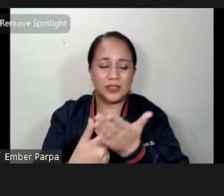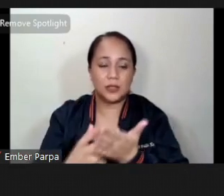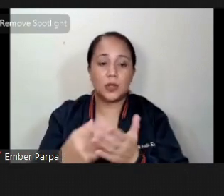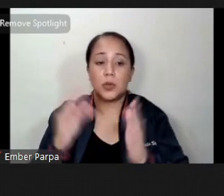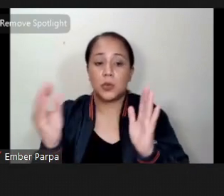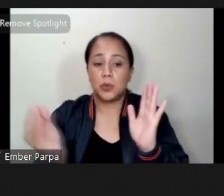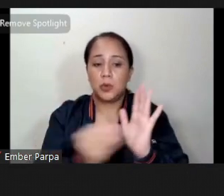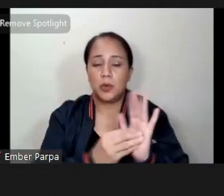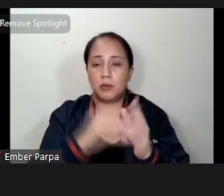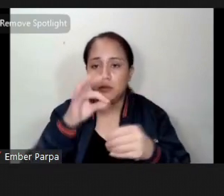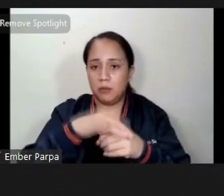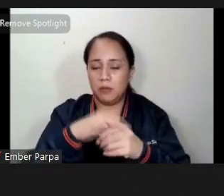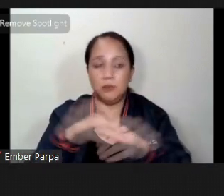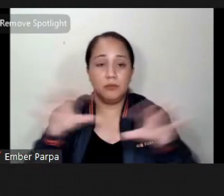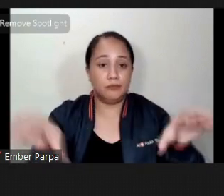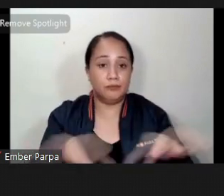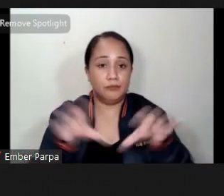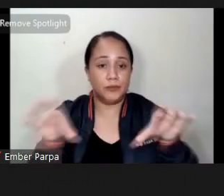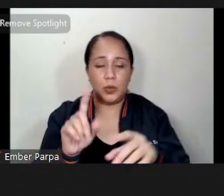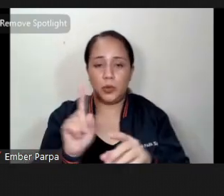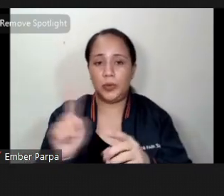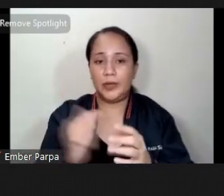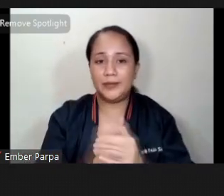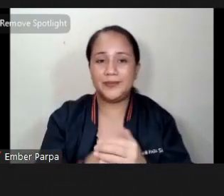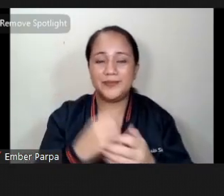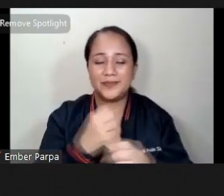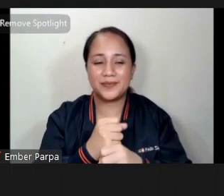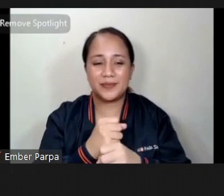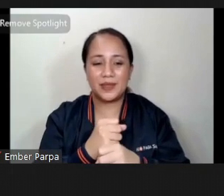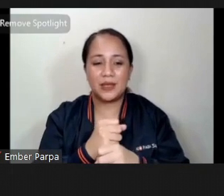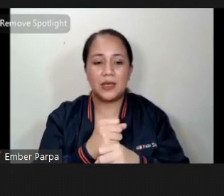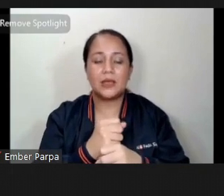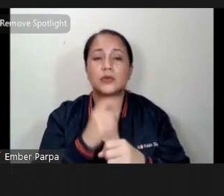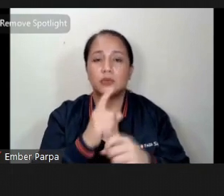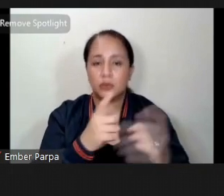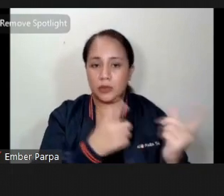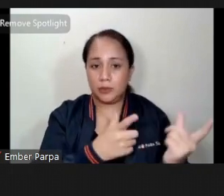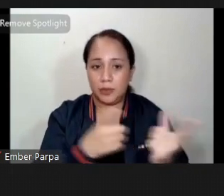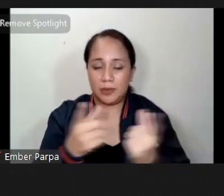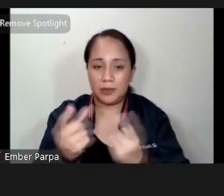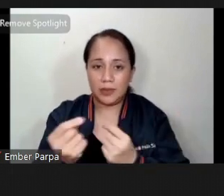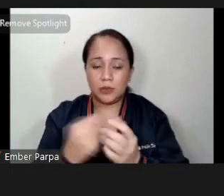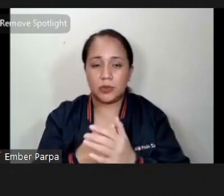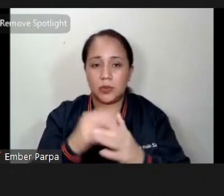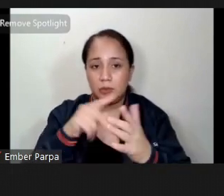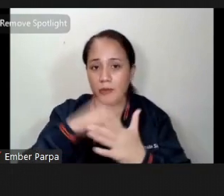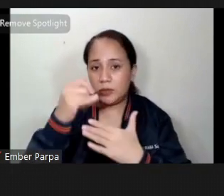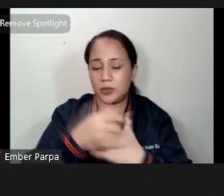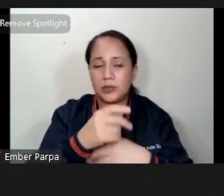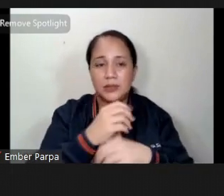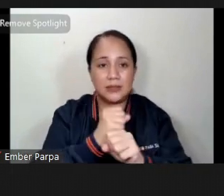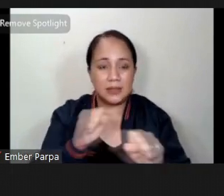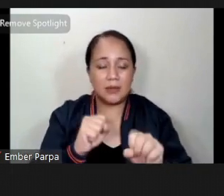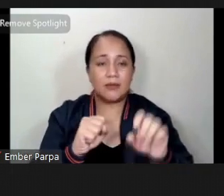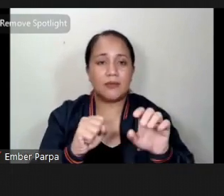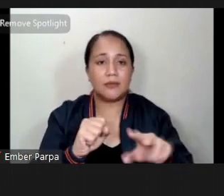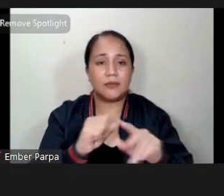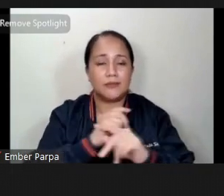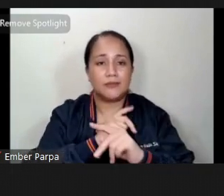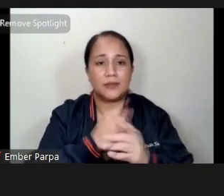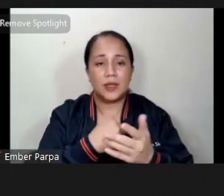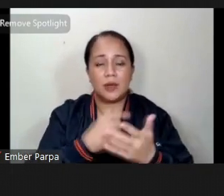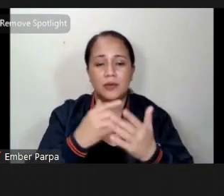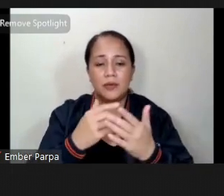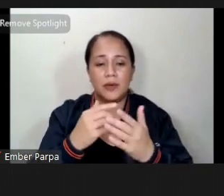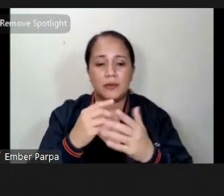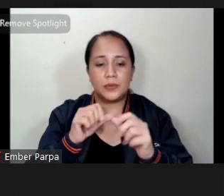po dito sa programs or activities ang ensured implementation of projects on safety and security and maintaining of